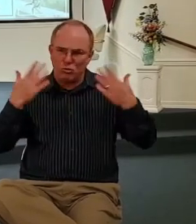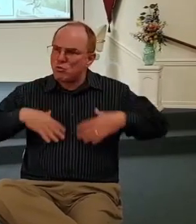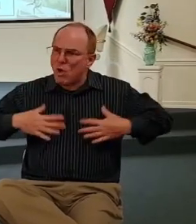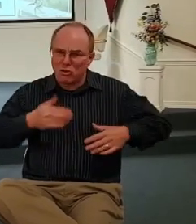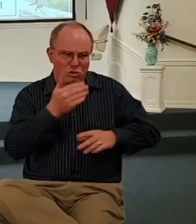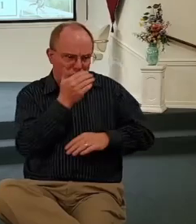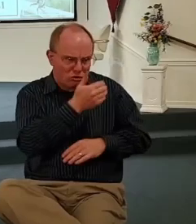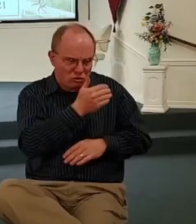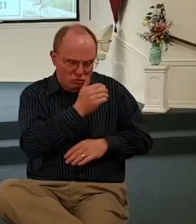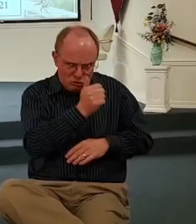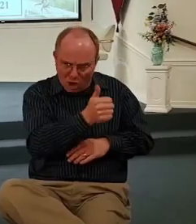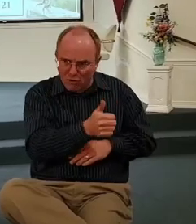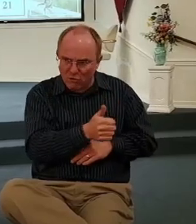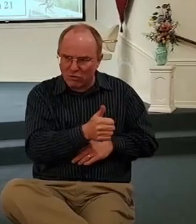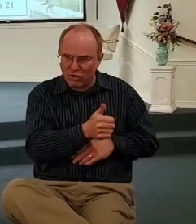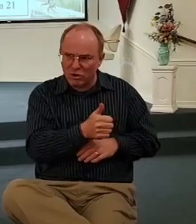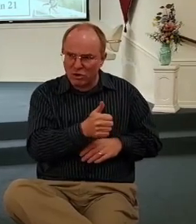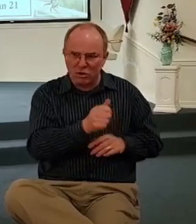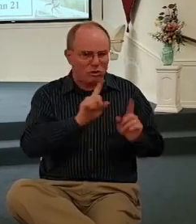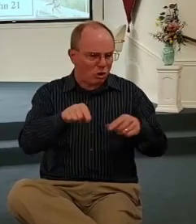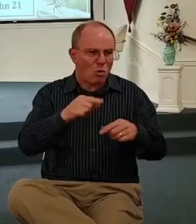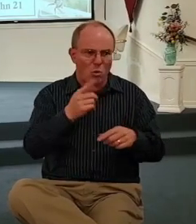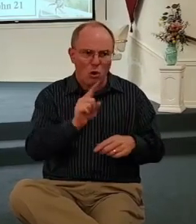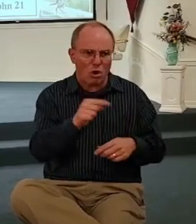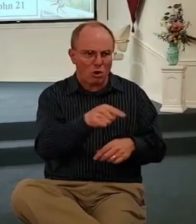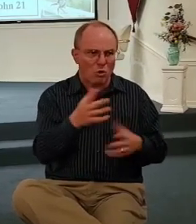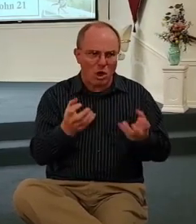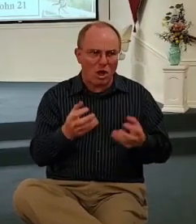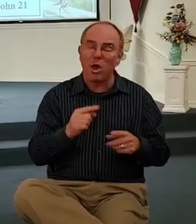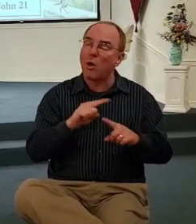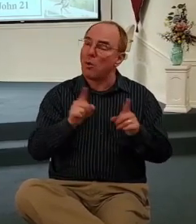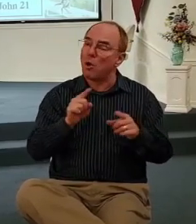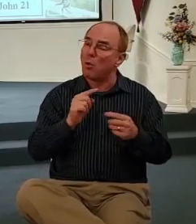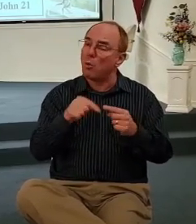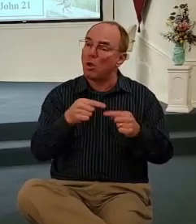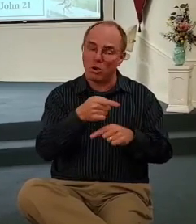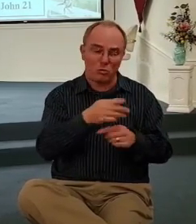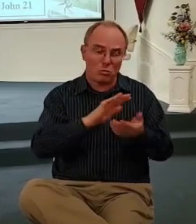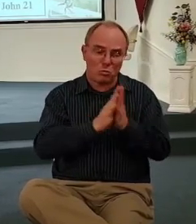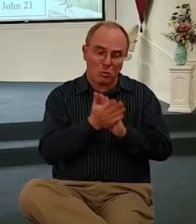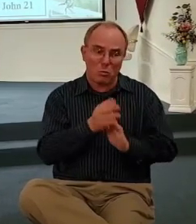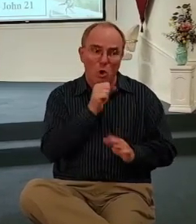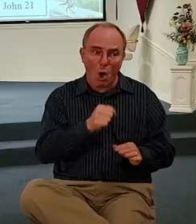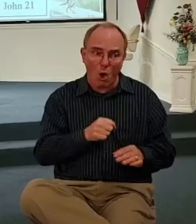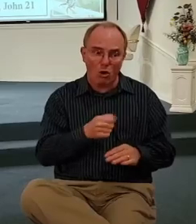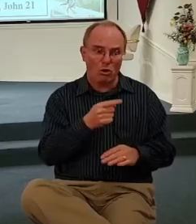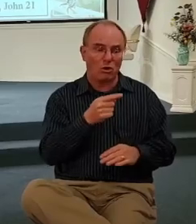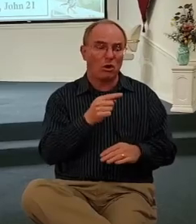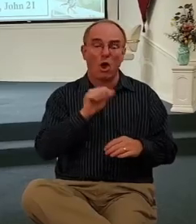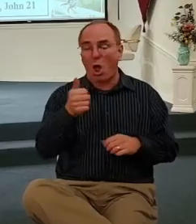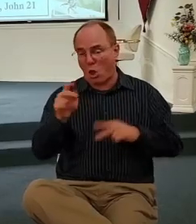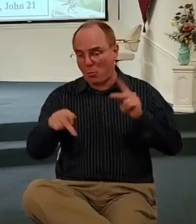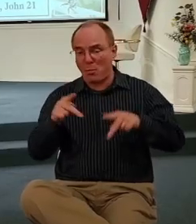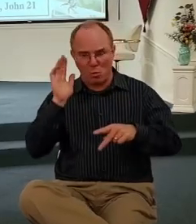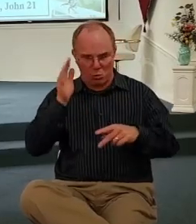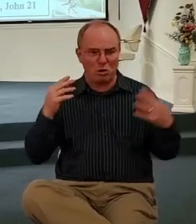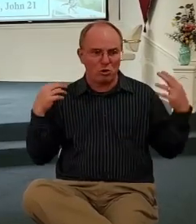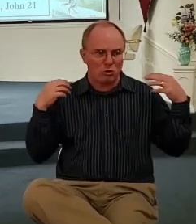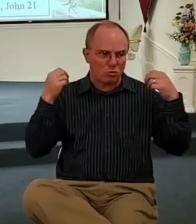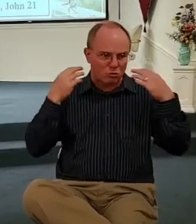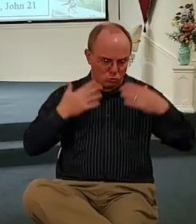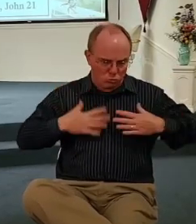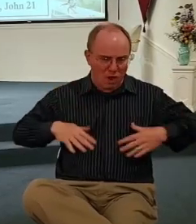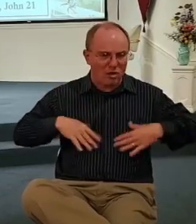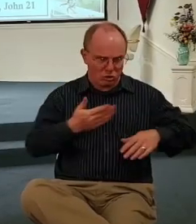you where you do not want to go." Jesus said this to indicate the kind of death by which Peter